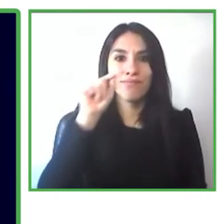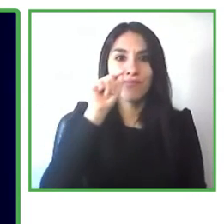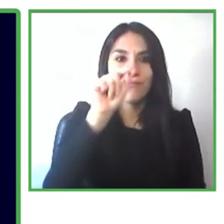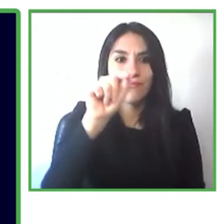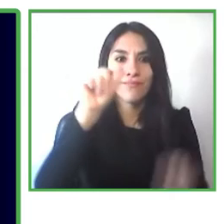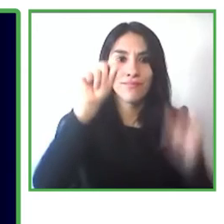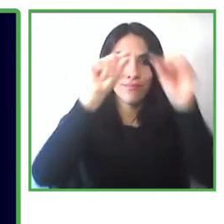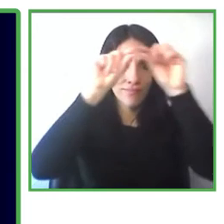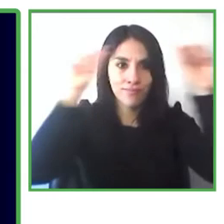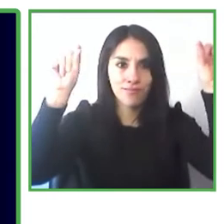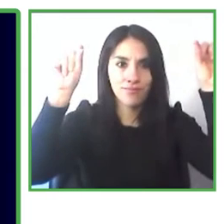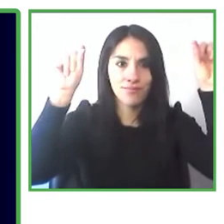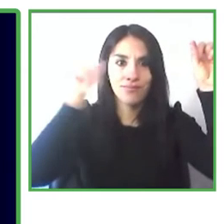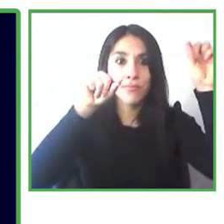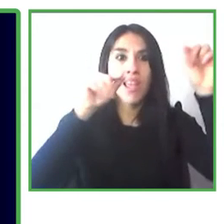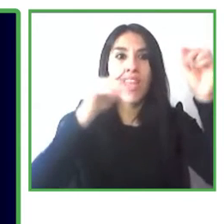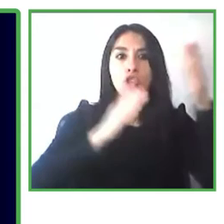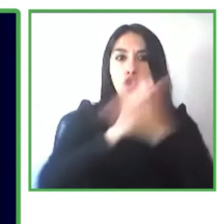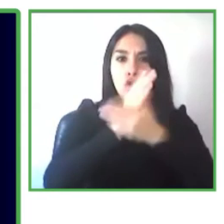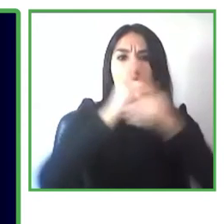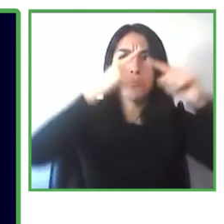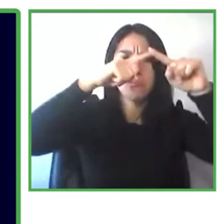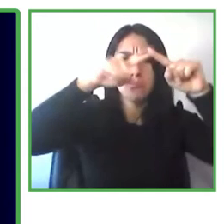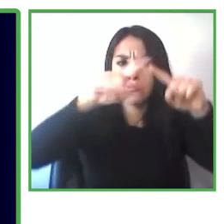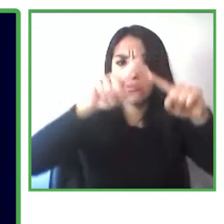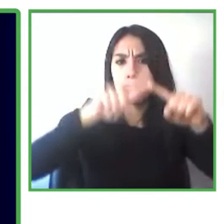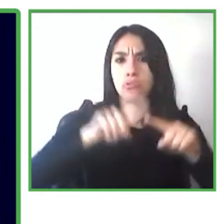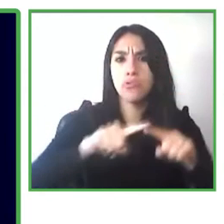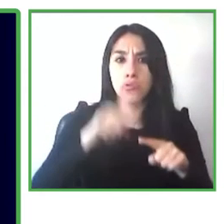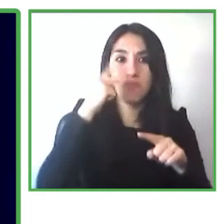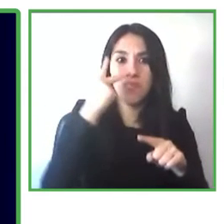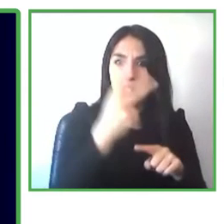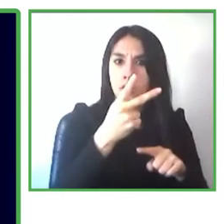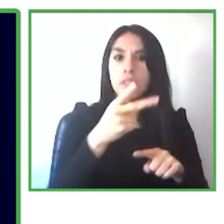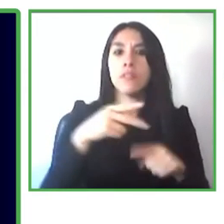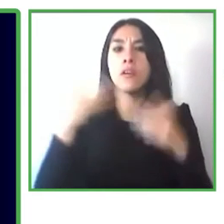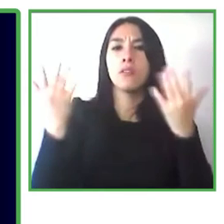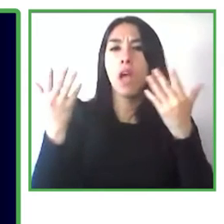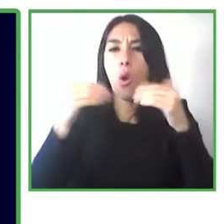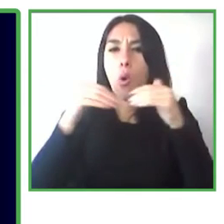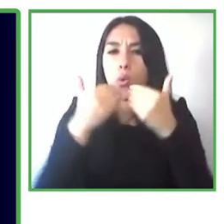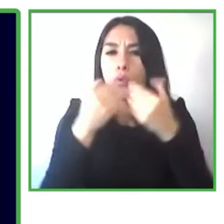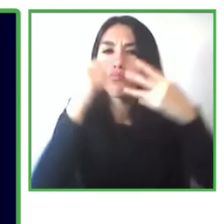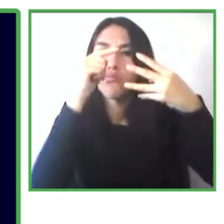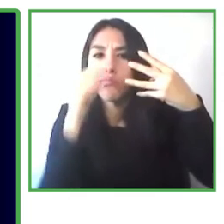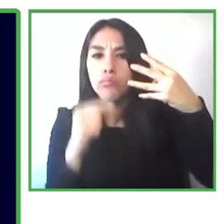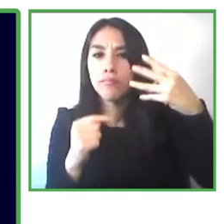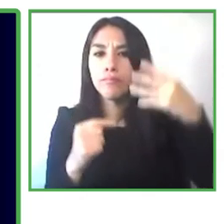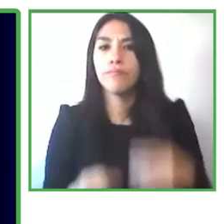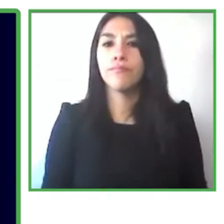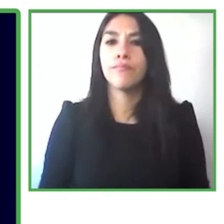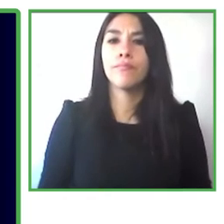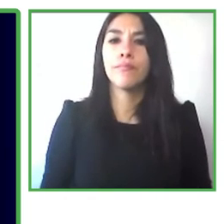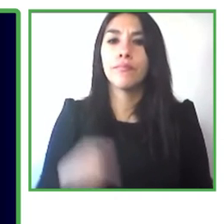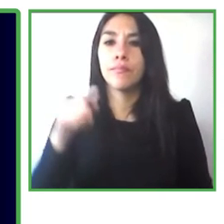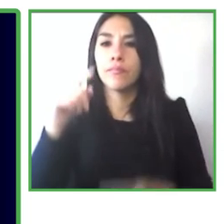different dimensions to assess. Each one of them will have a system of evaluation, a source of